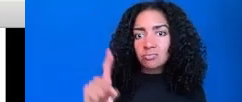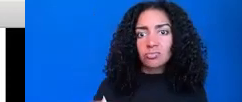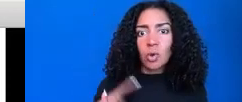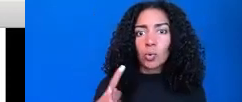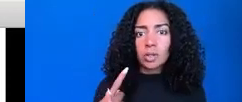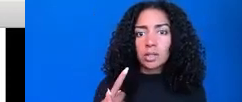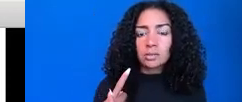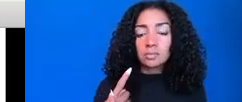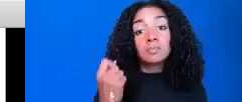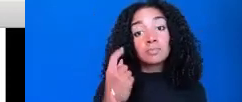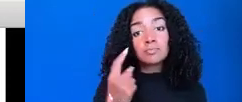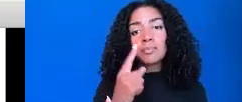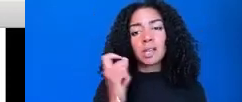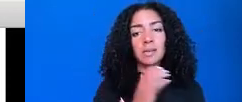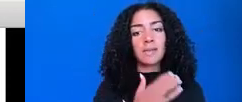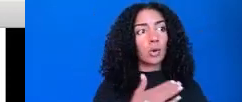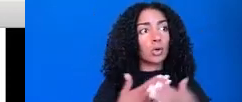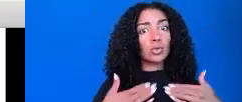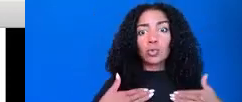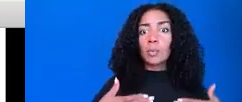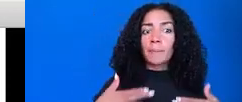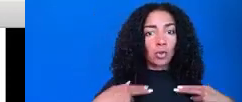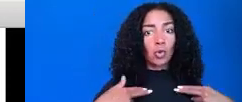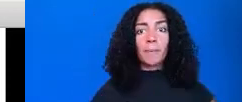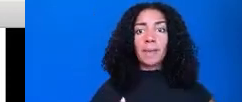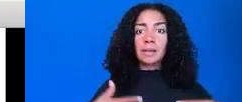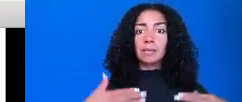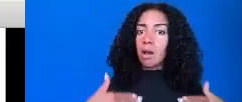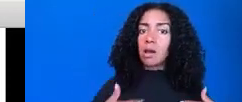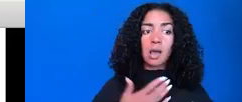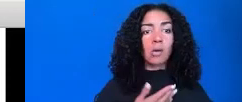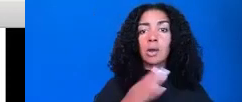of our human body, the biology of our